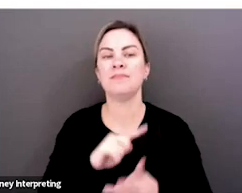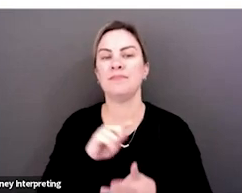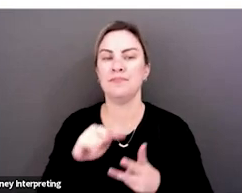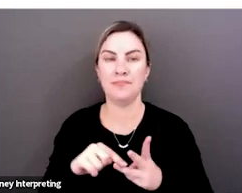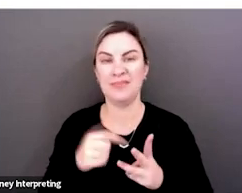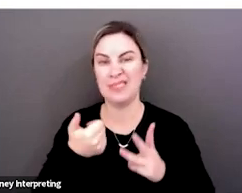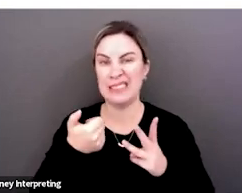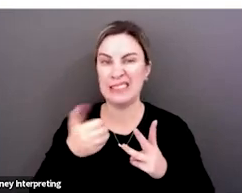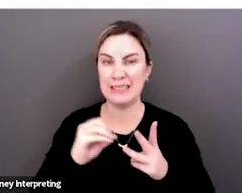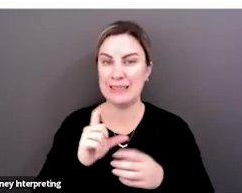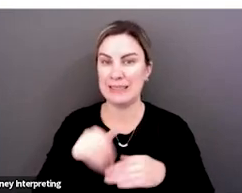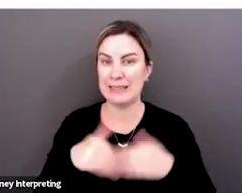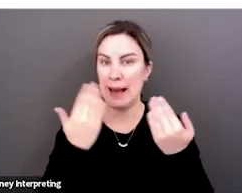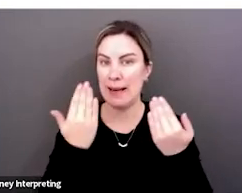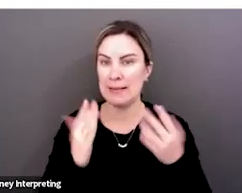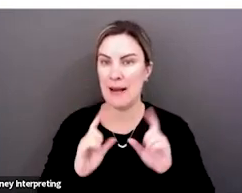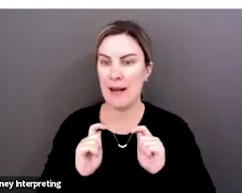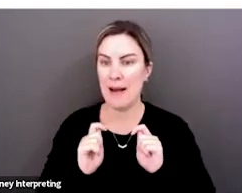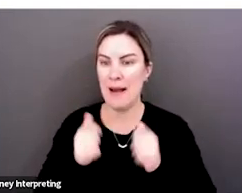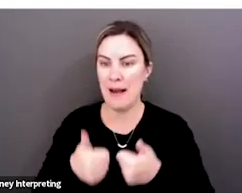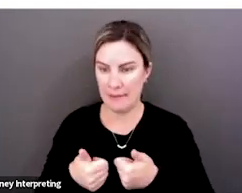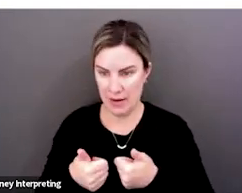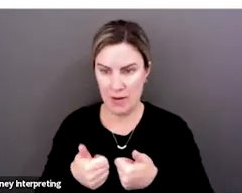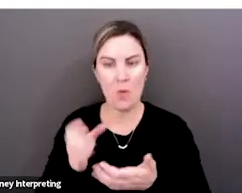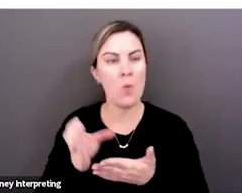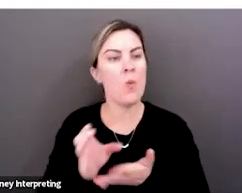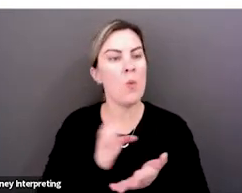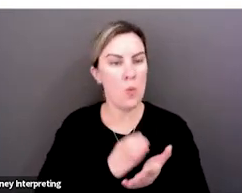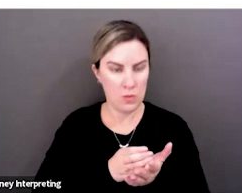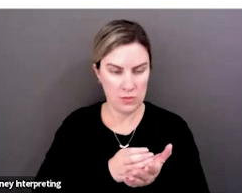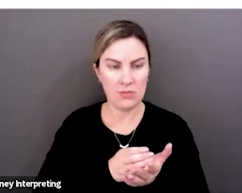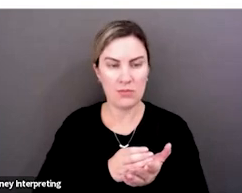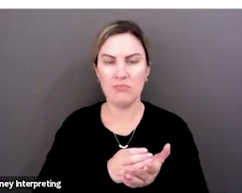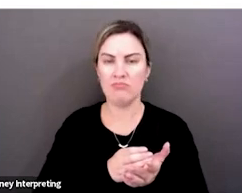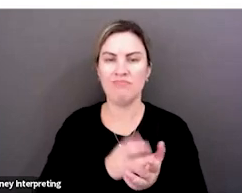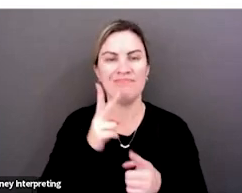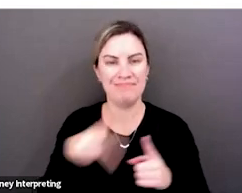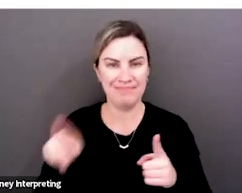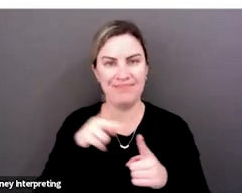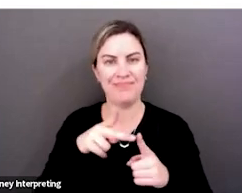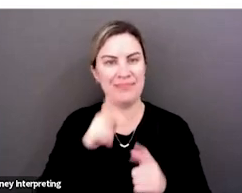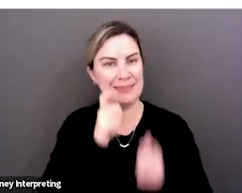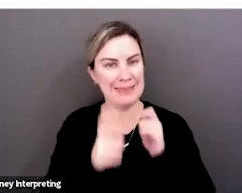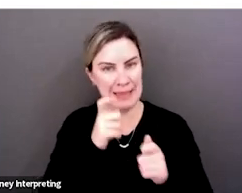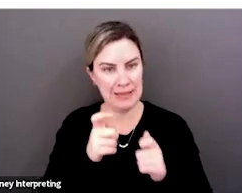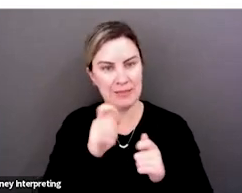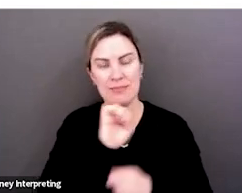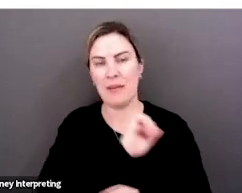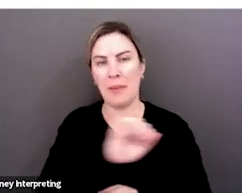60 days after completing the course, just after completing the course as well, we retest that learning and